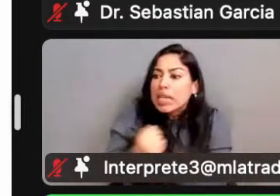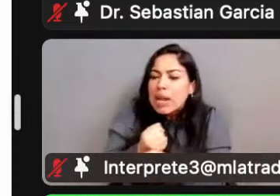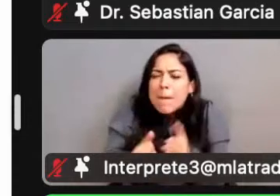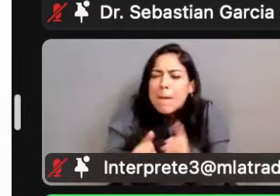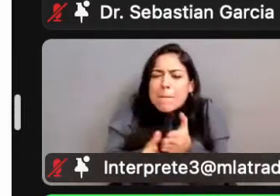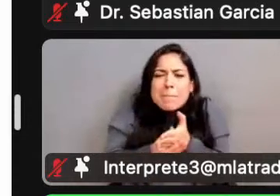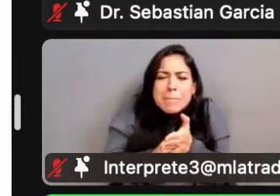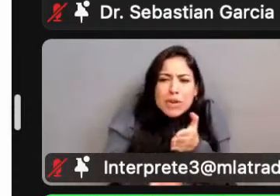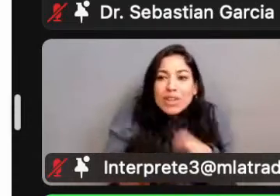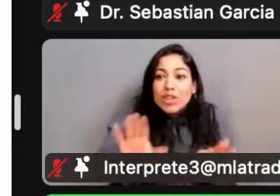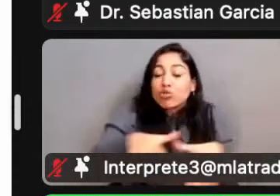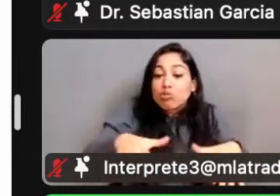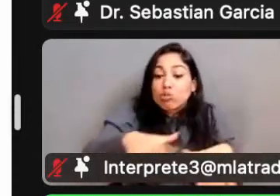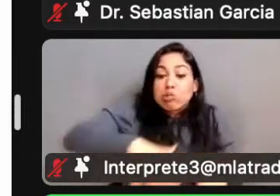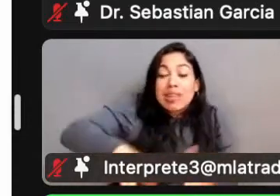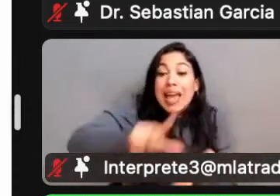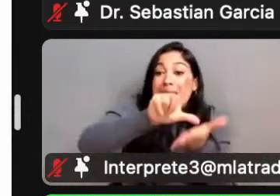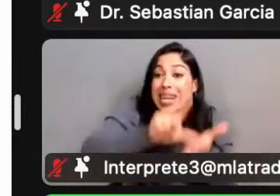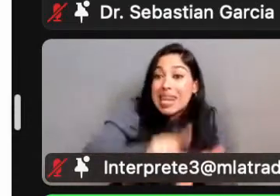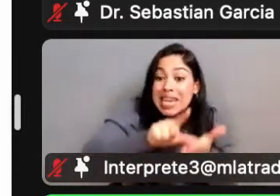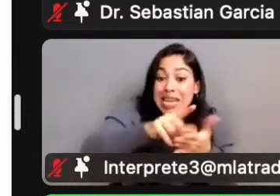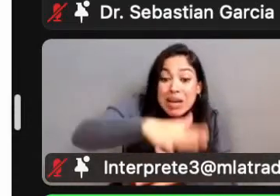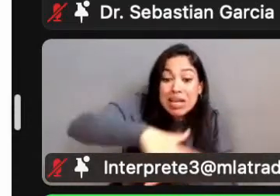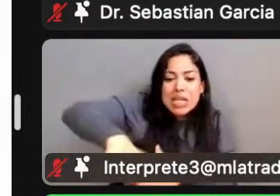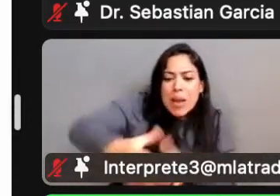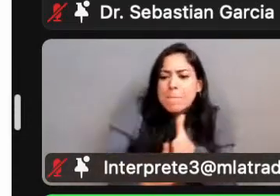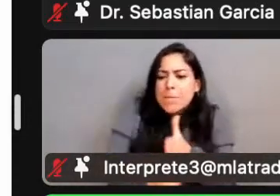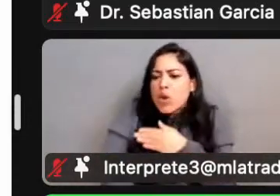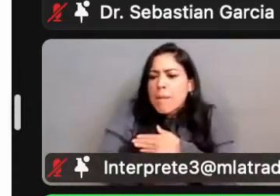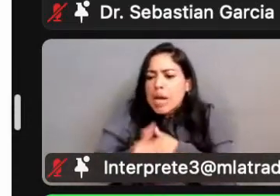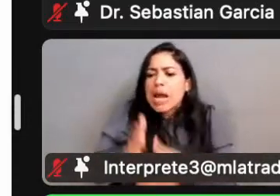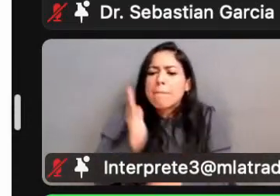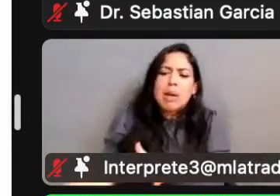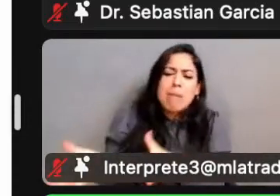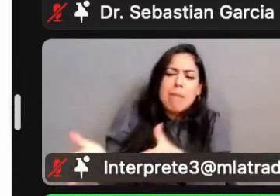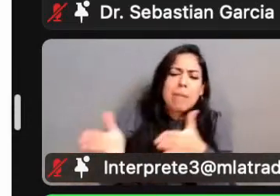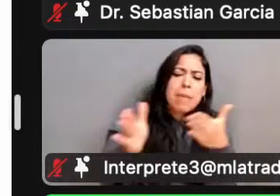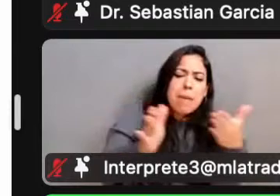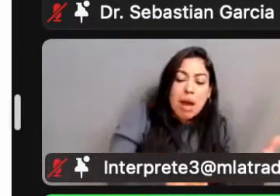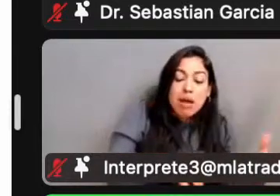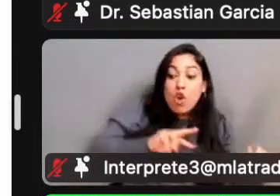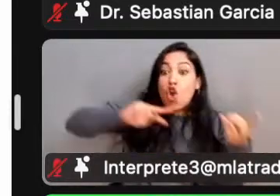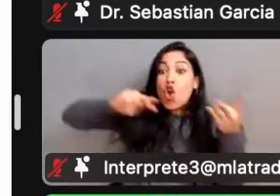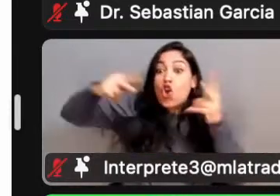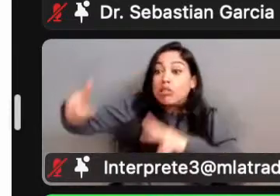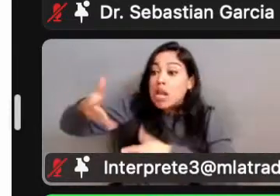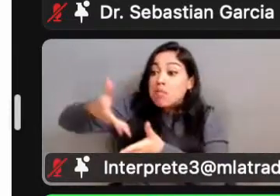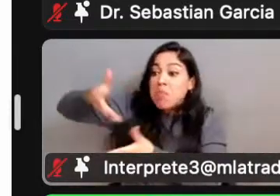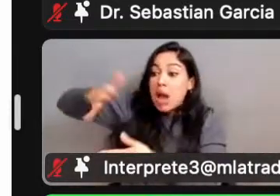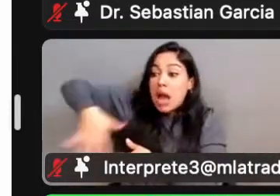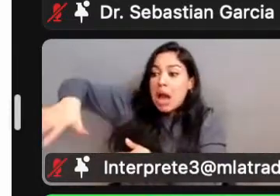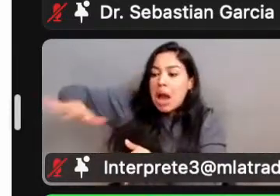poverty in the big port city of Lima, compared with the opposite quintile.